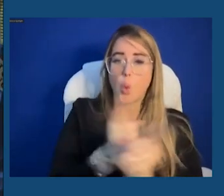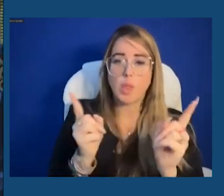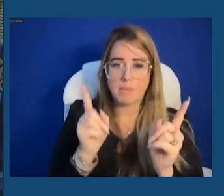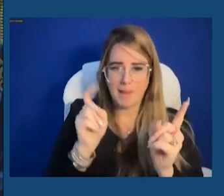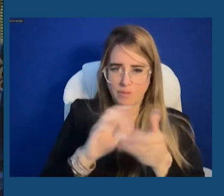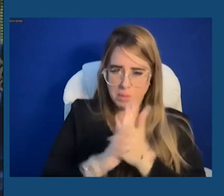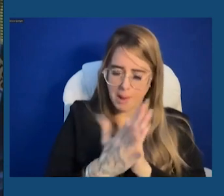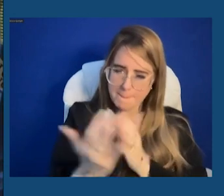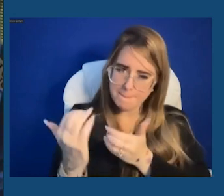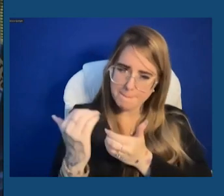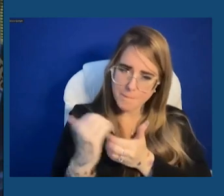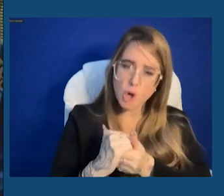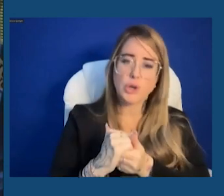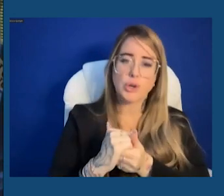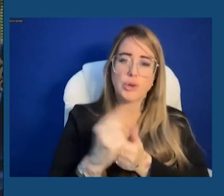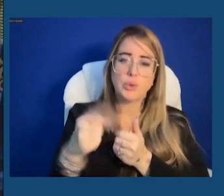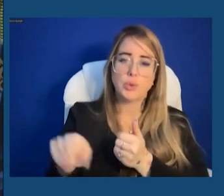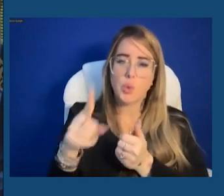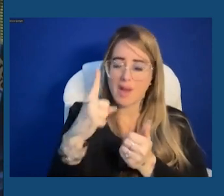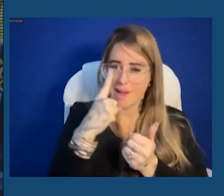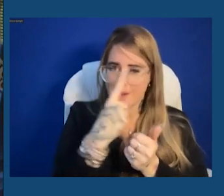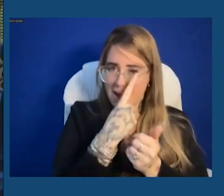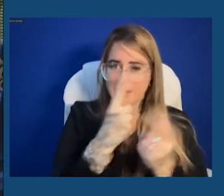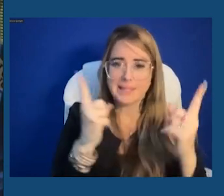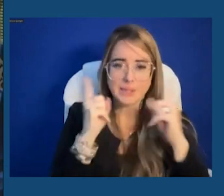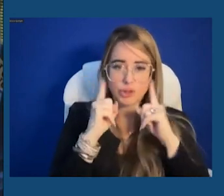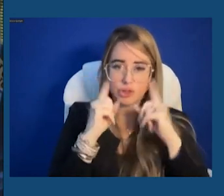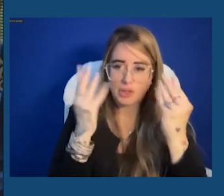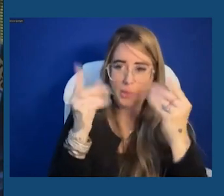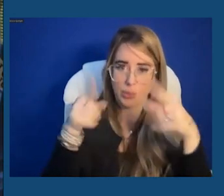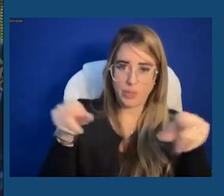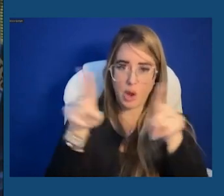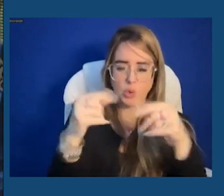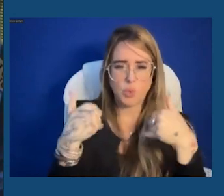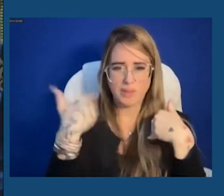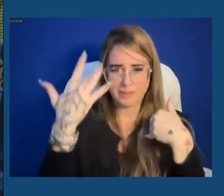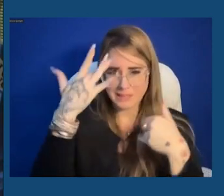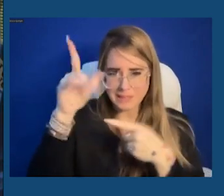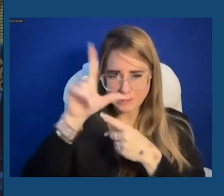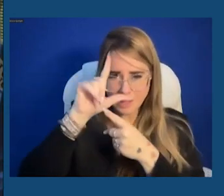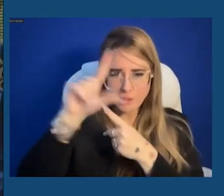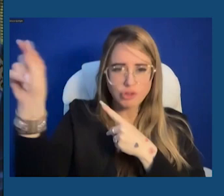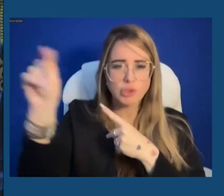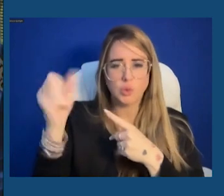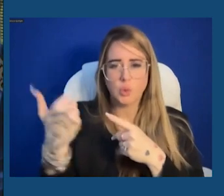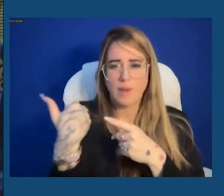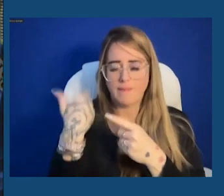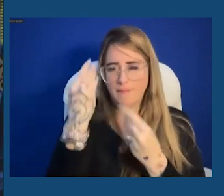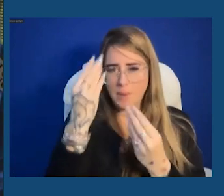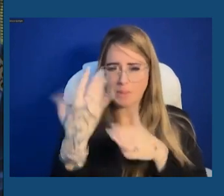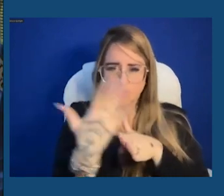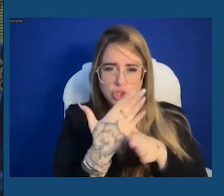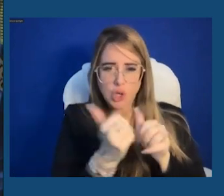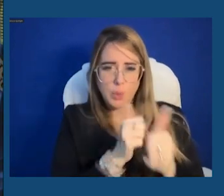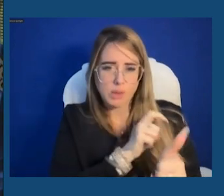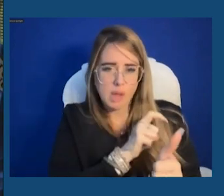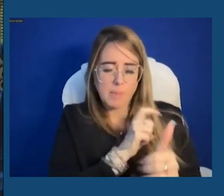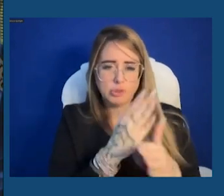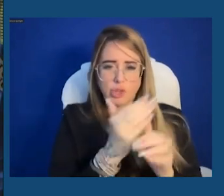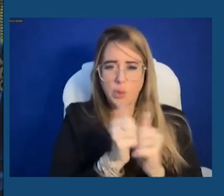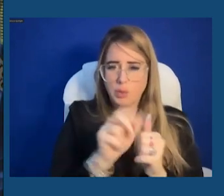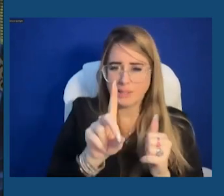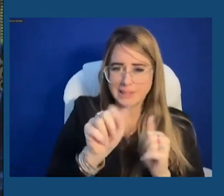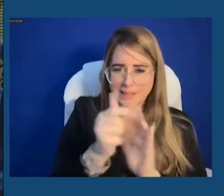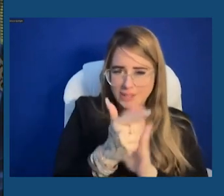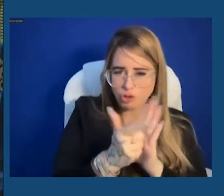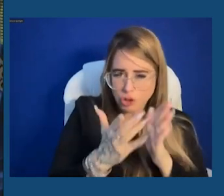partners. You are the eyes and ears out there. You have the intelligence. You have the data. You can share that with law enforcement. Share it with our district attorneys. Help us solve